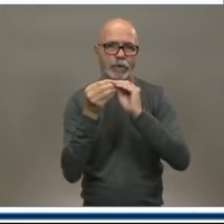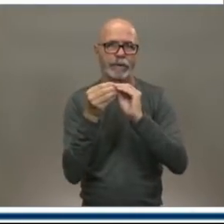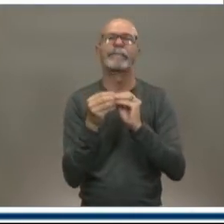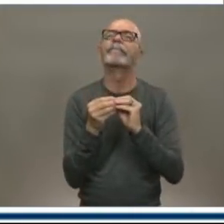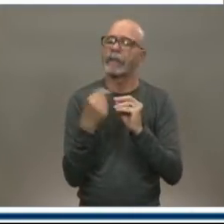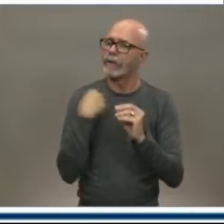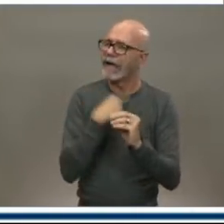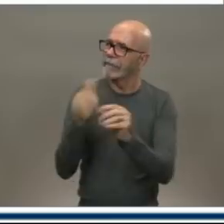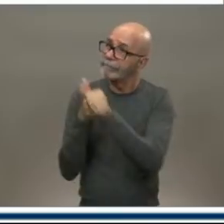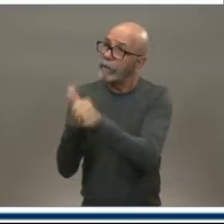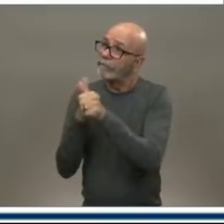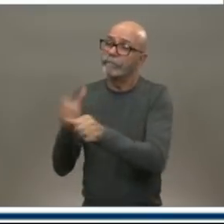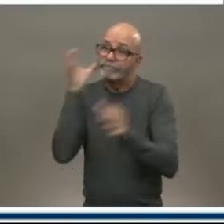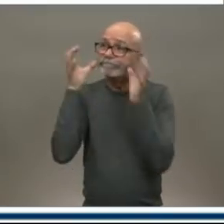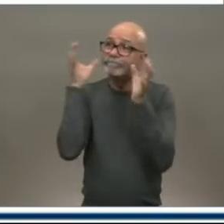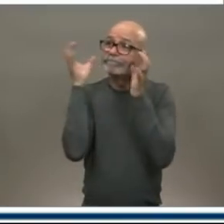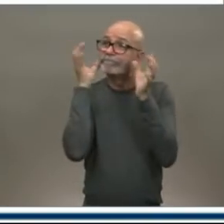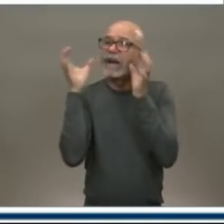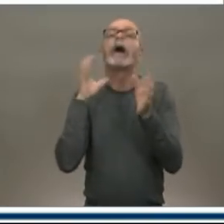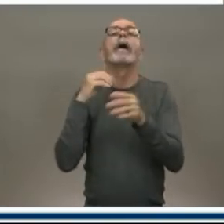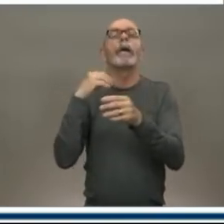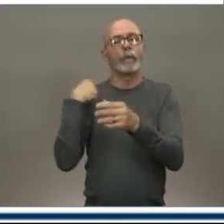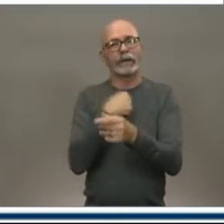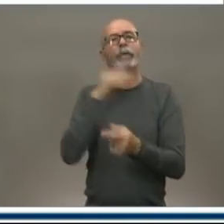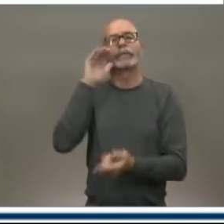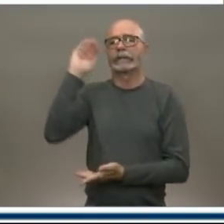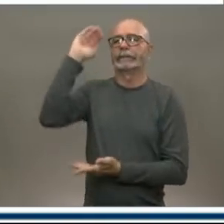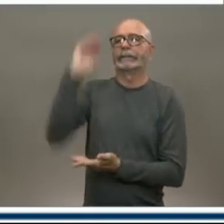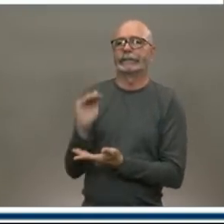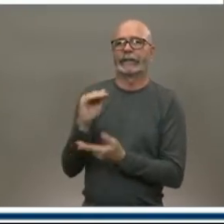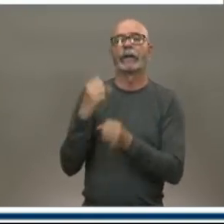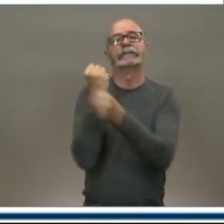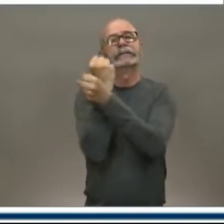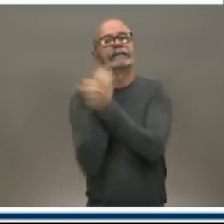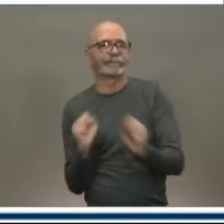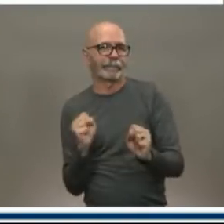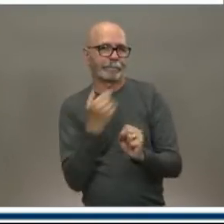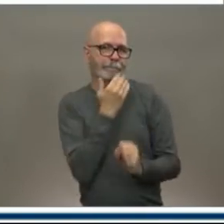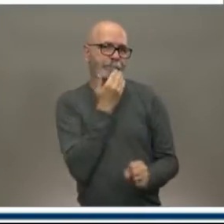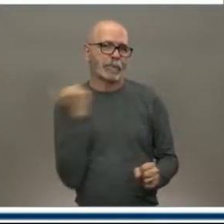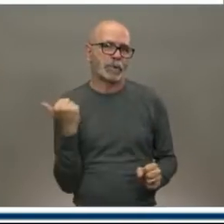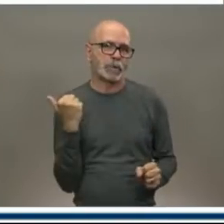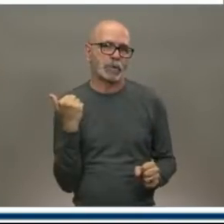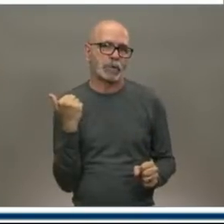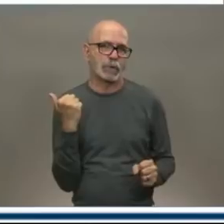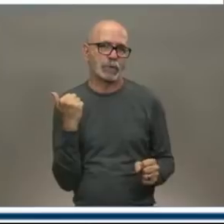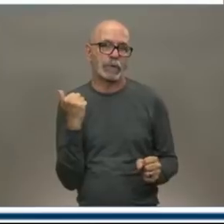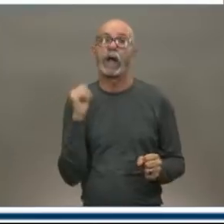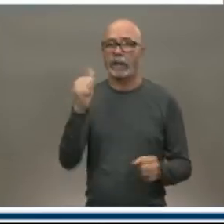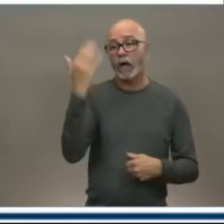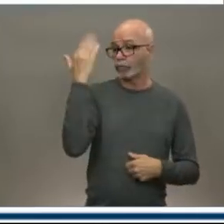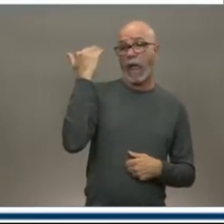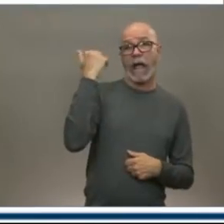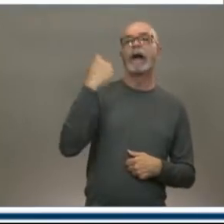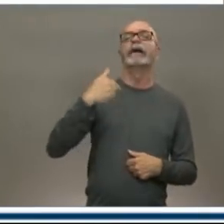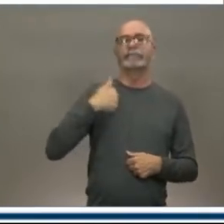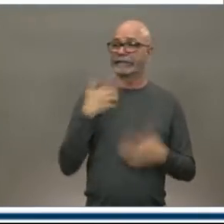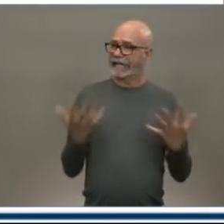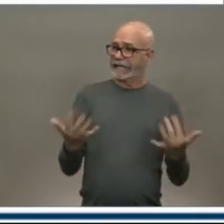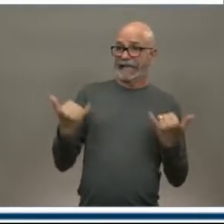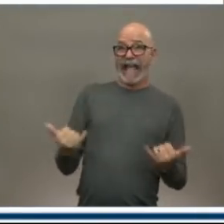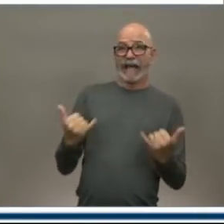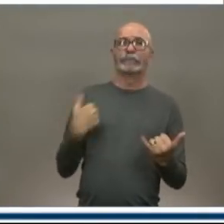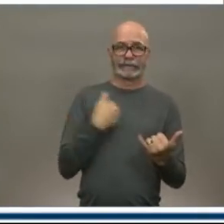keep ourselves and each other safe. And it's because of these collective efforts that we can safely have our children and